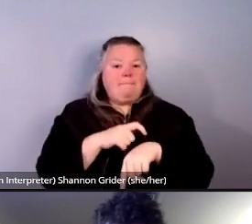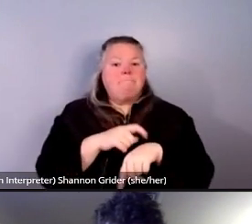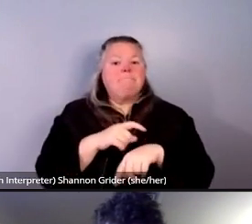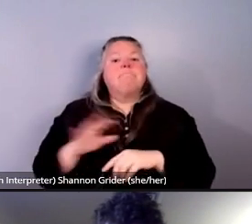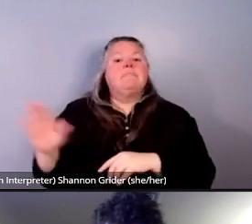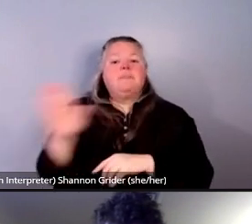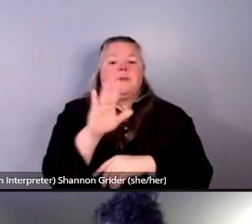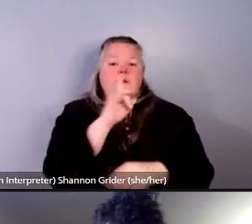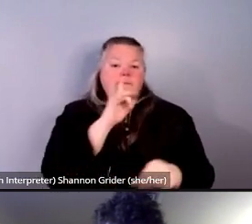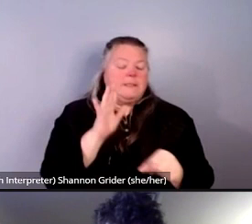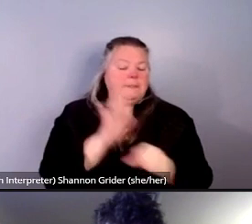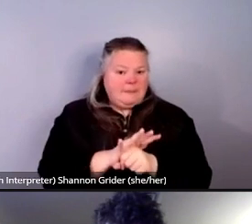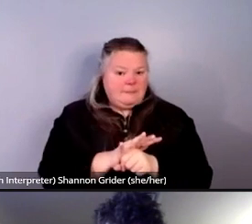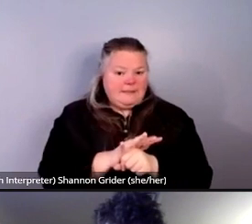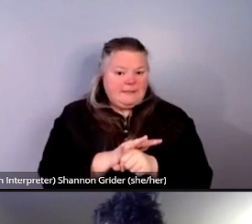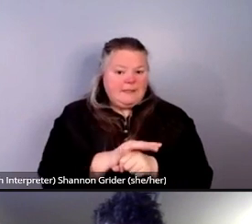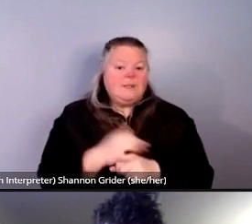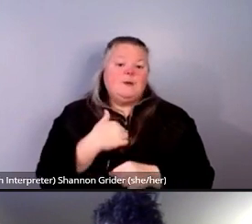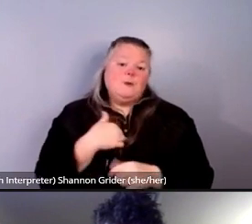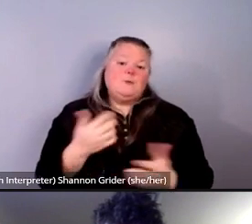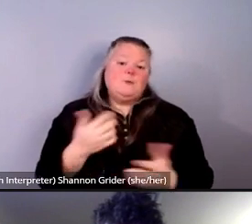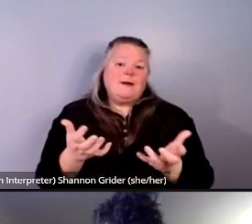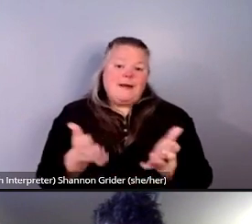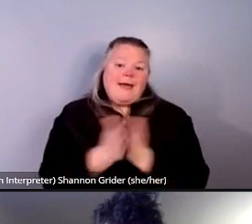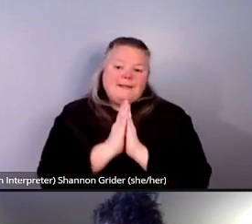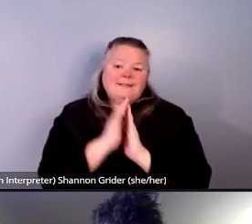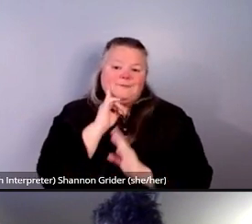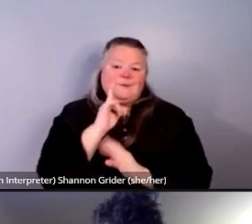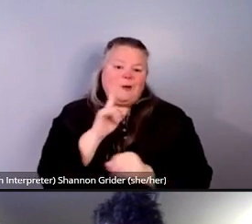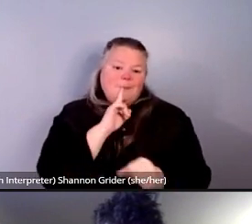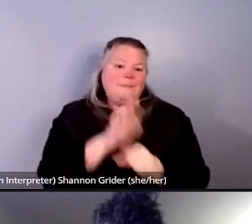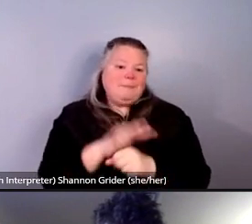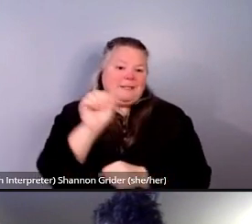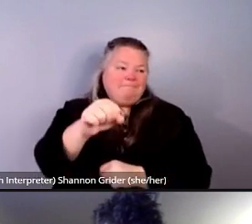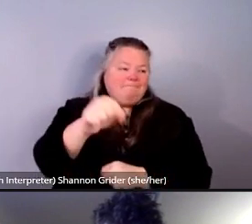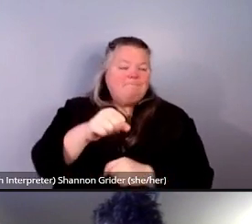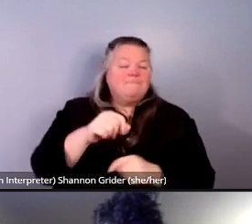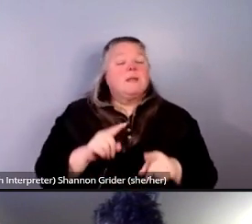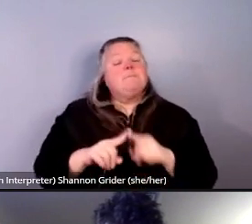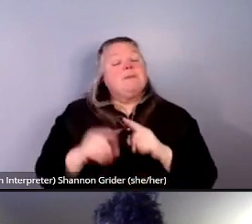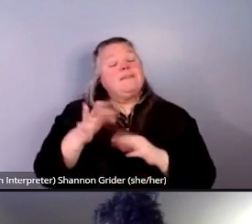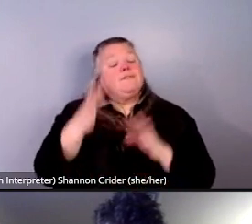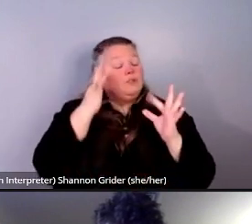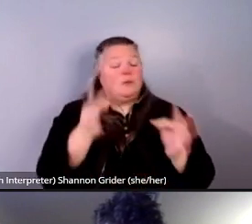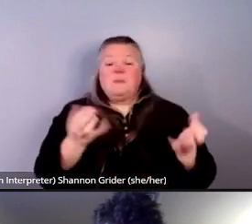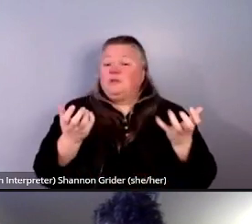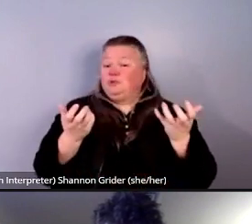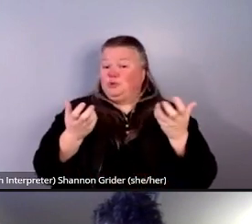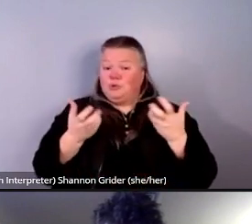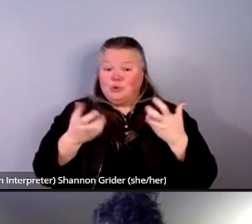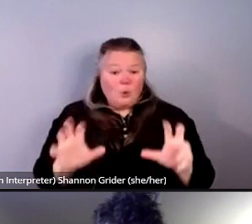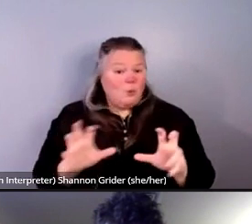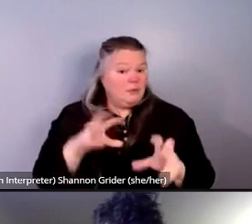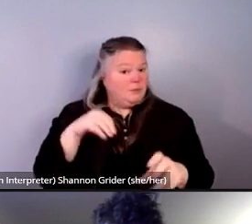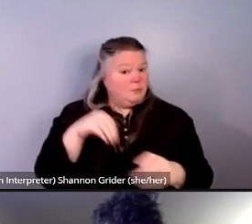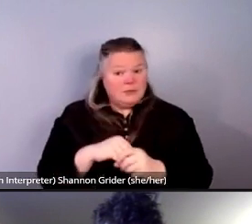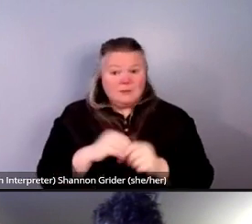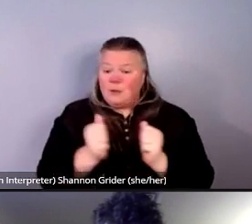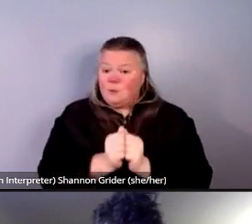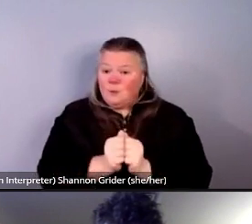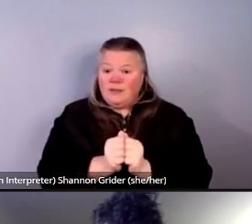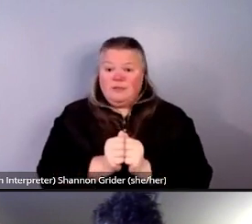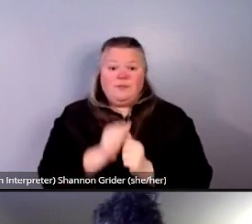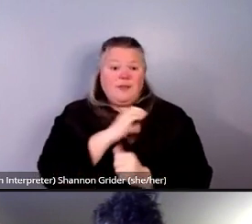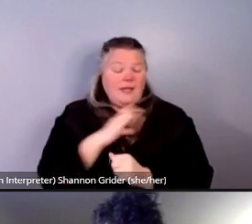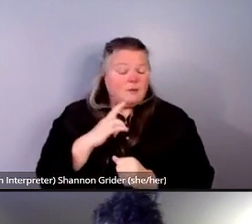that we're asking of you as council members. So if you determine that you don't want to participate in a council or